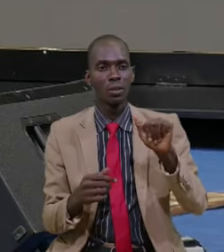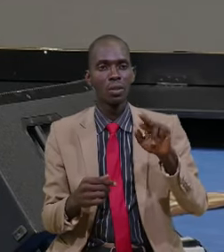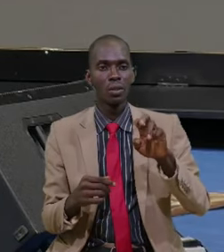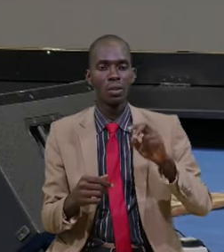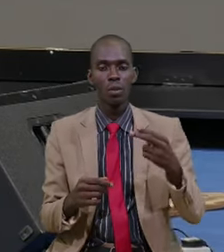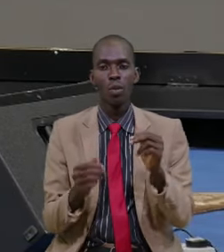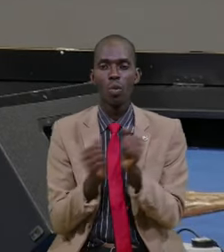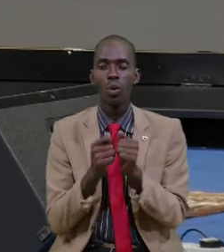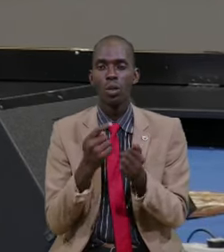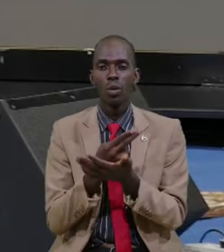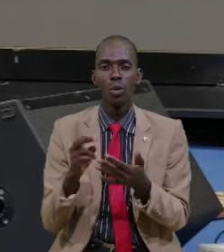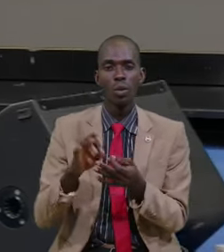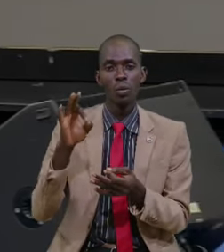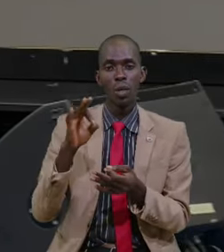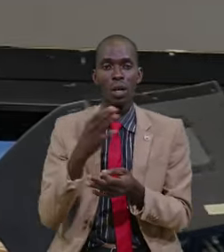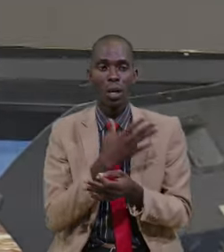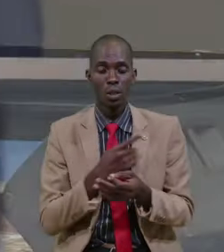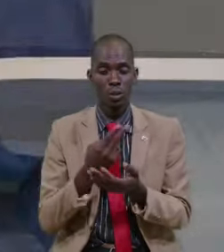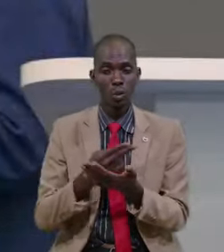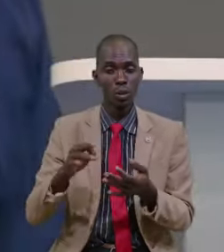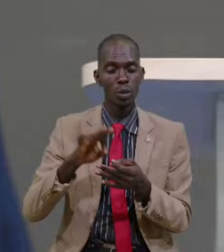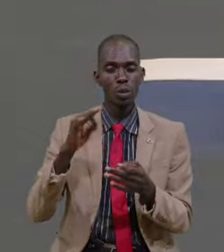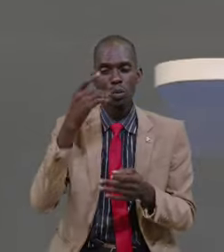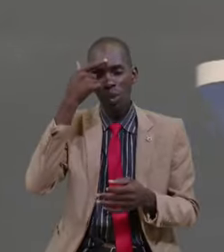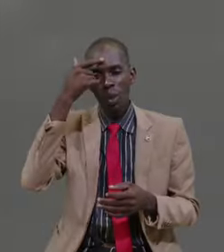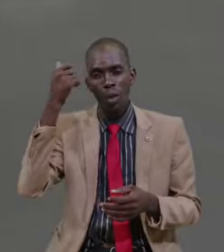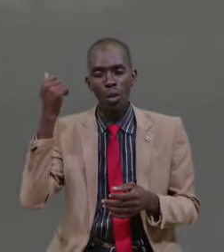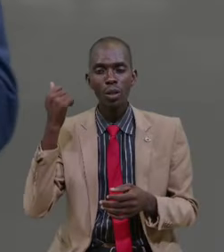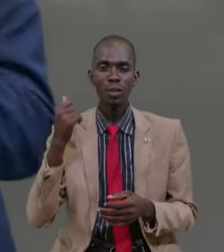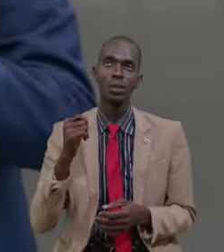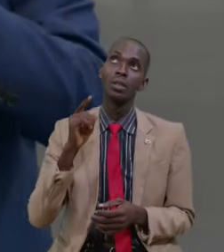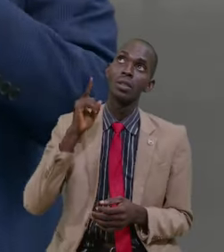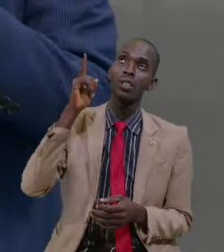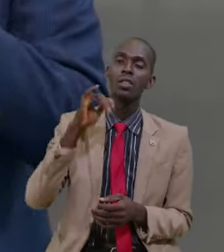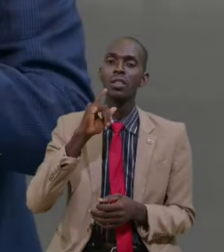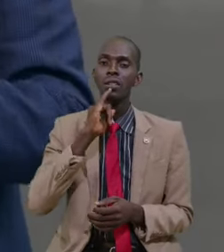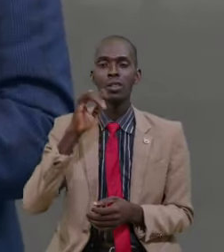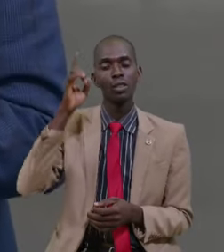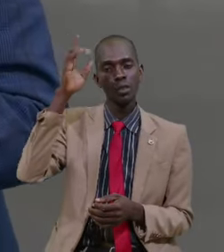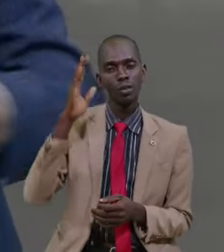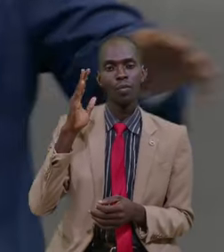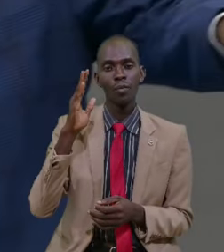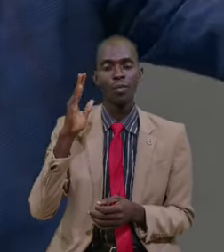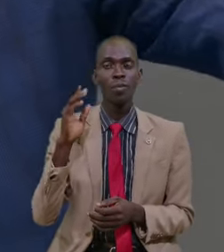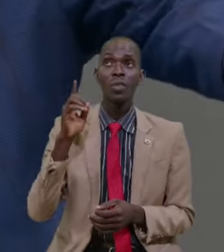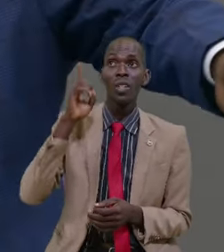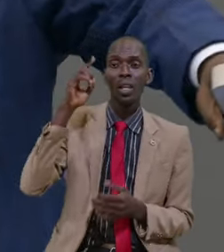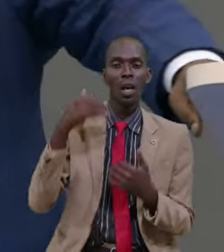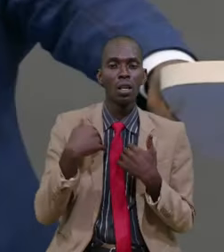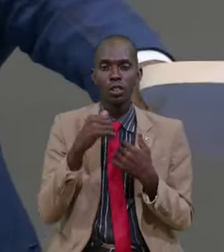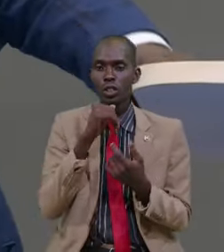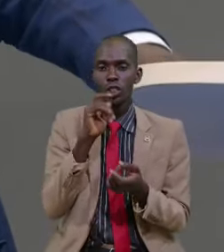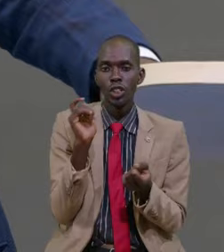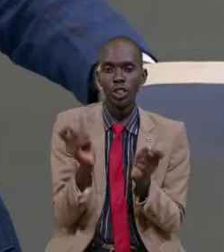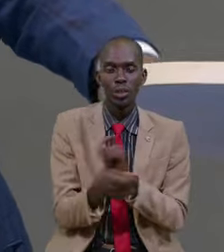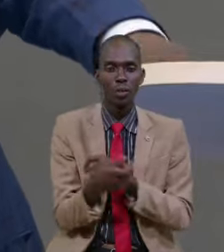And the Holy Ghost, because he is God, he has not changed from the